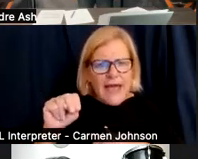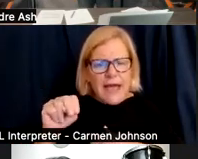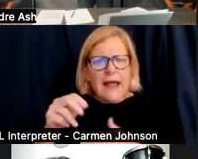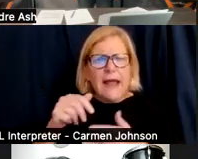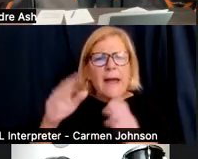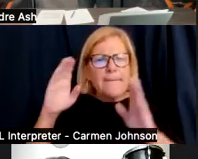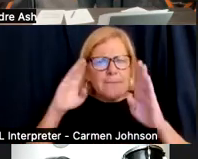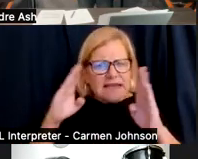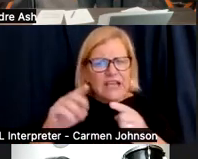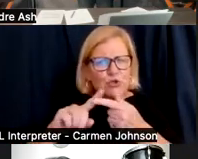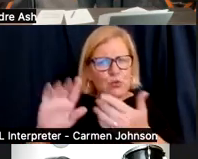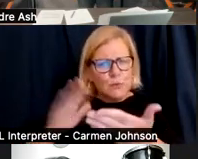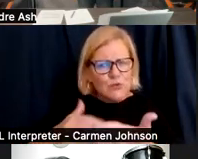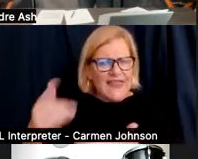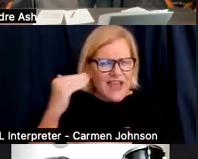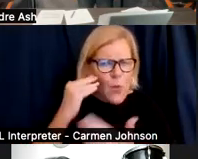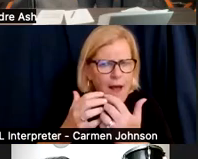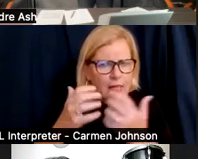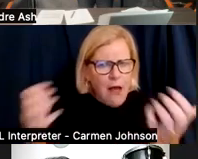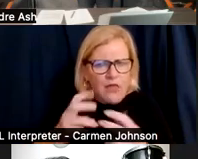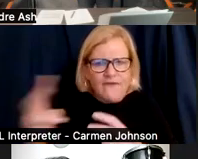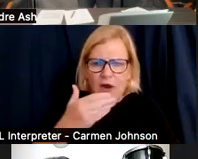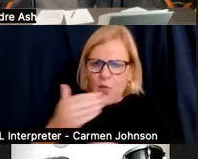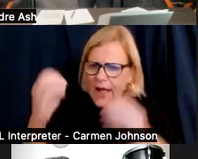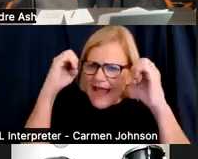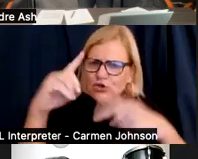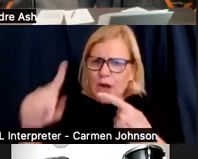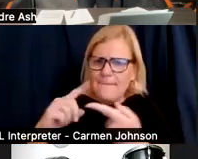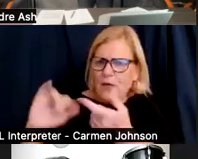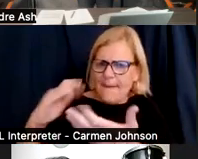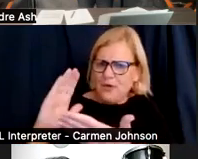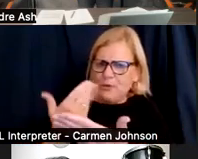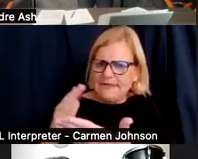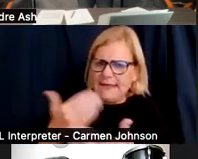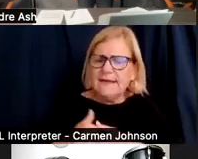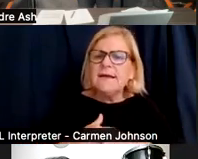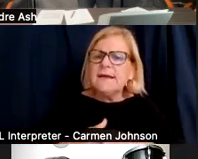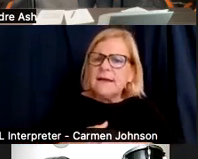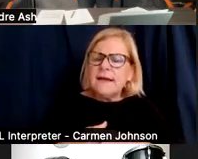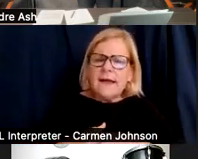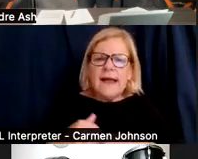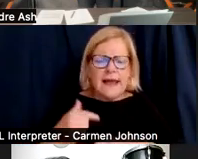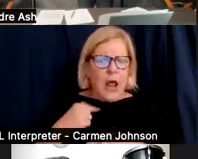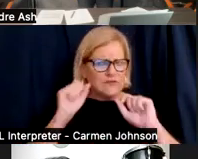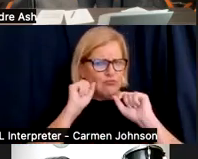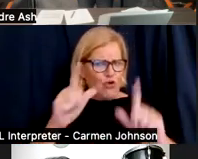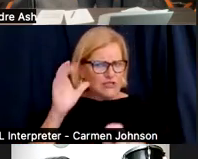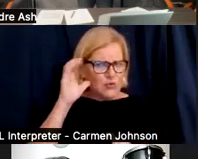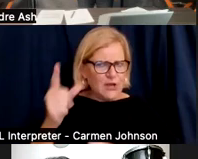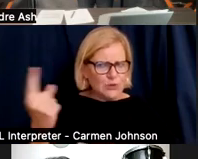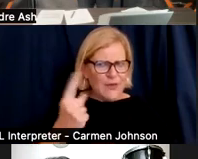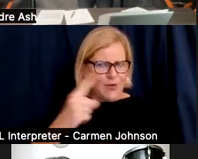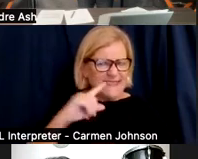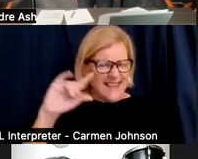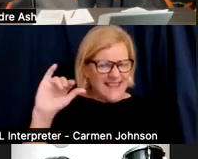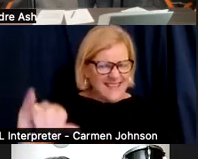of attention to the music. They know a lot. They're very well educated about the music, and I was kind of surprised to hear someone say